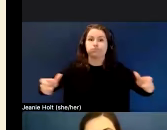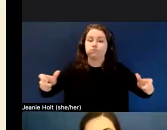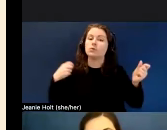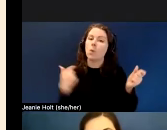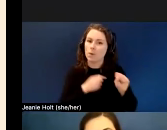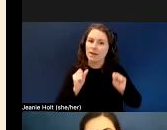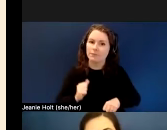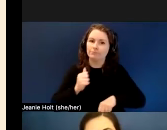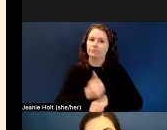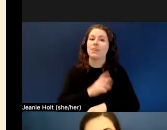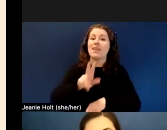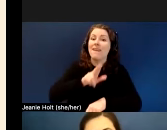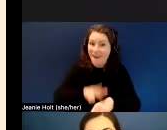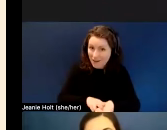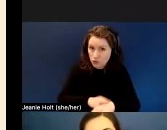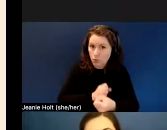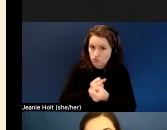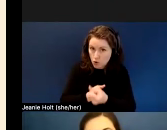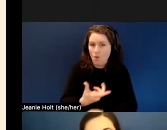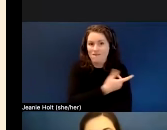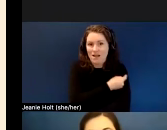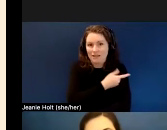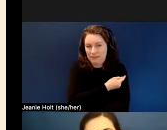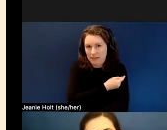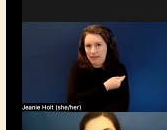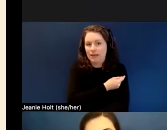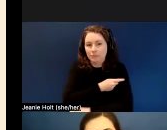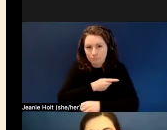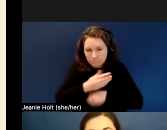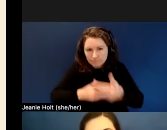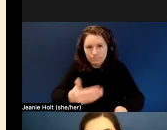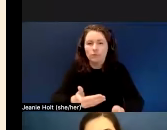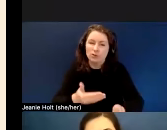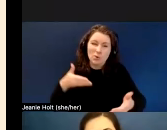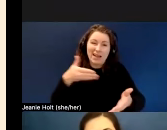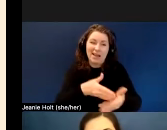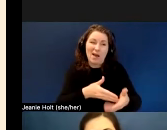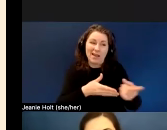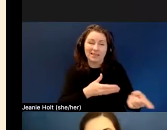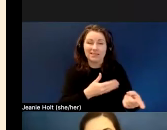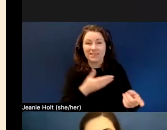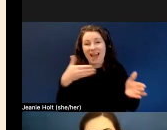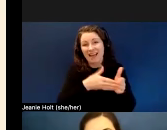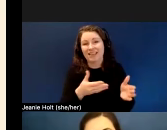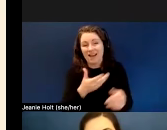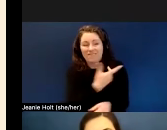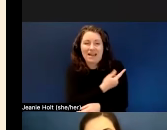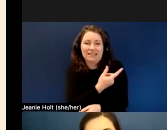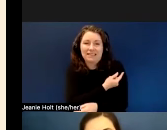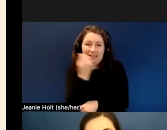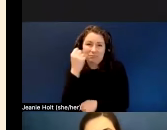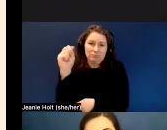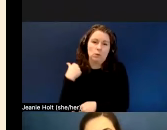national pro-vaccine movement to counter the national anti-vaccine movement that we're seeing in other states.